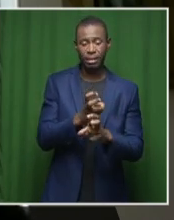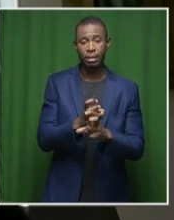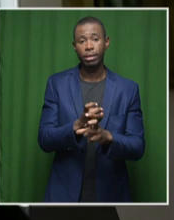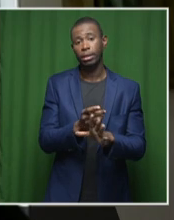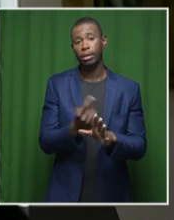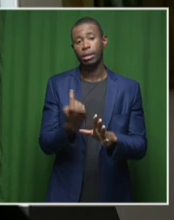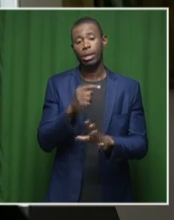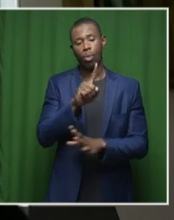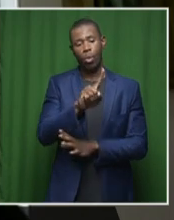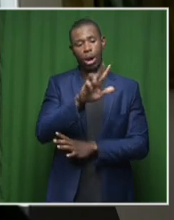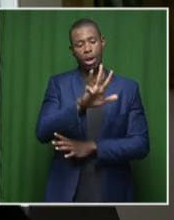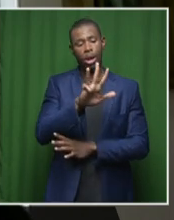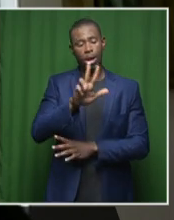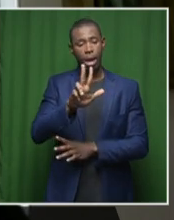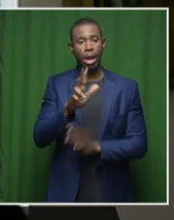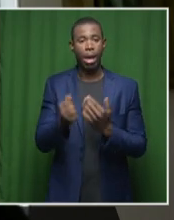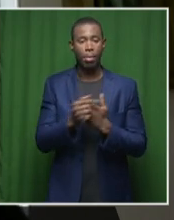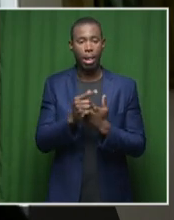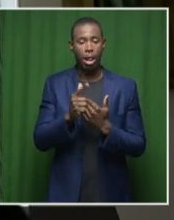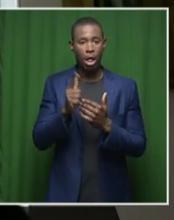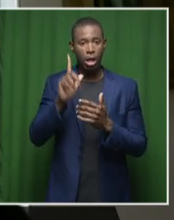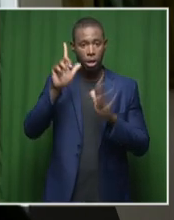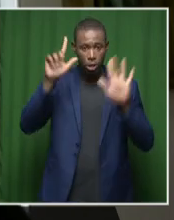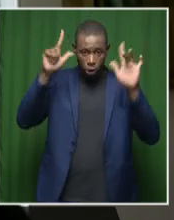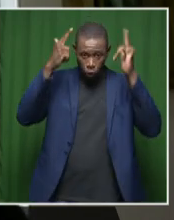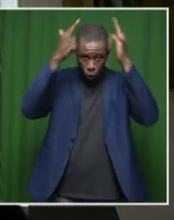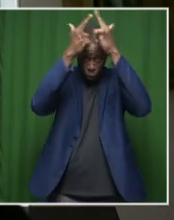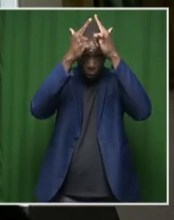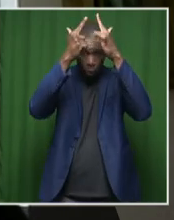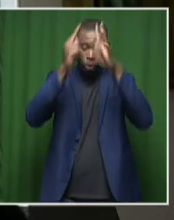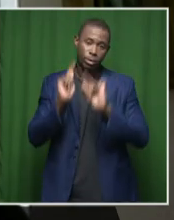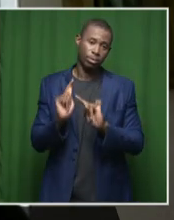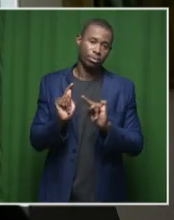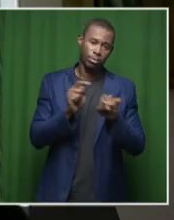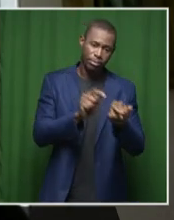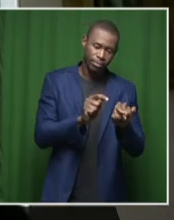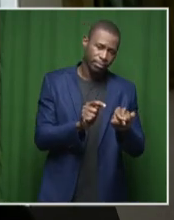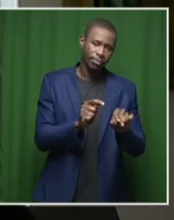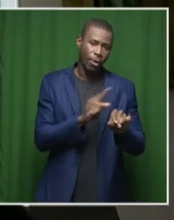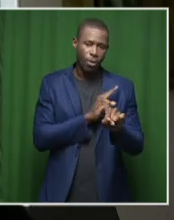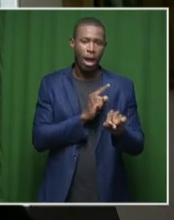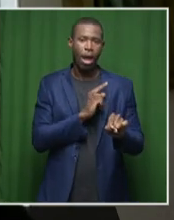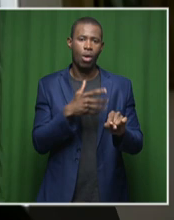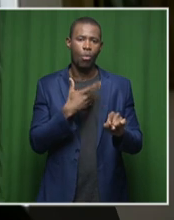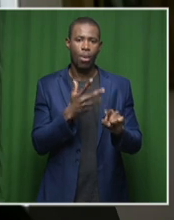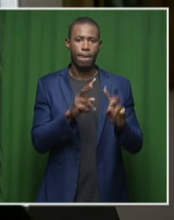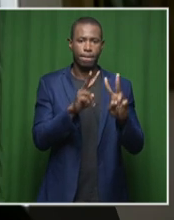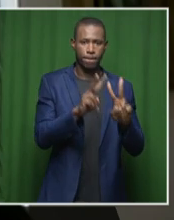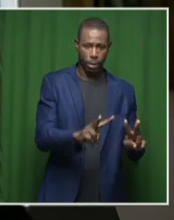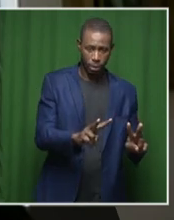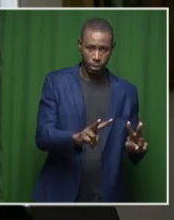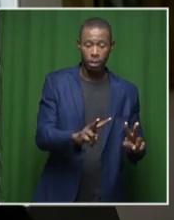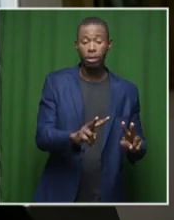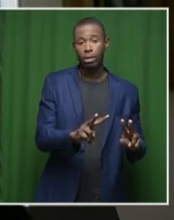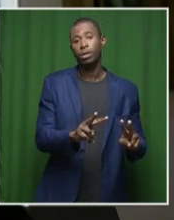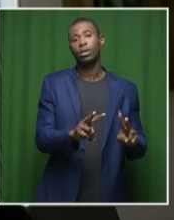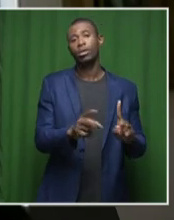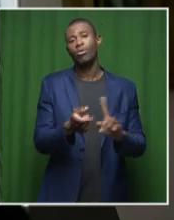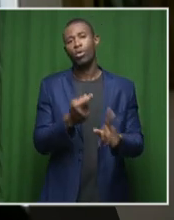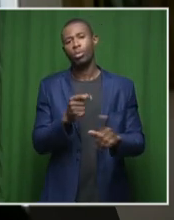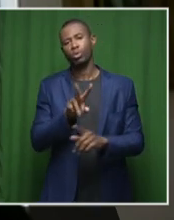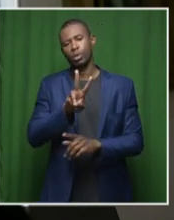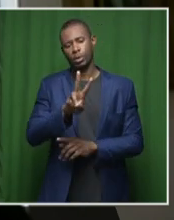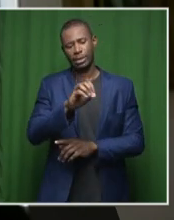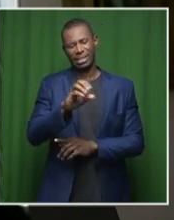in 1998. That was basically almost a peace enforcement type of an operation. And then since the early 2000s,